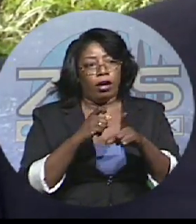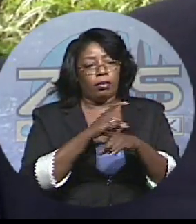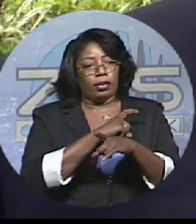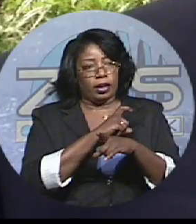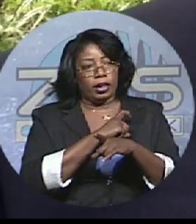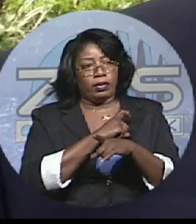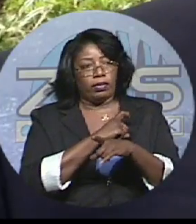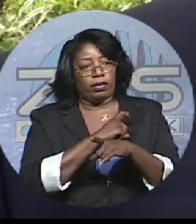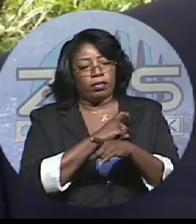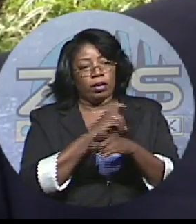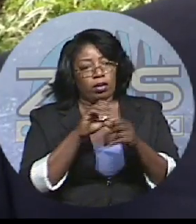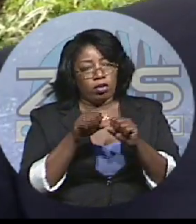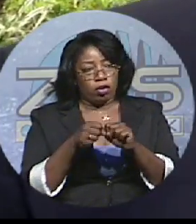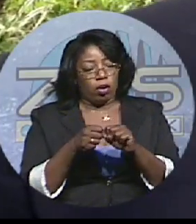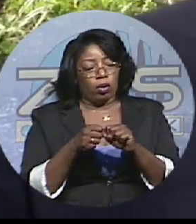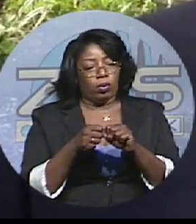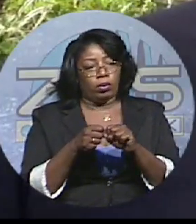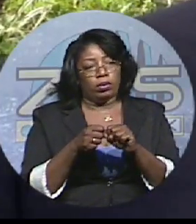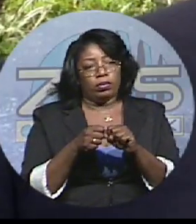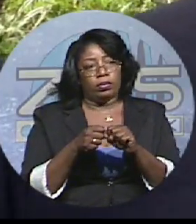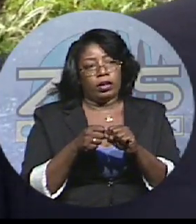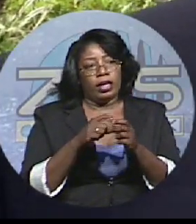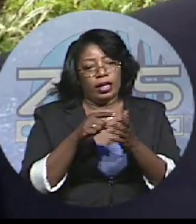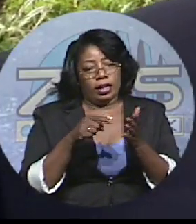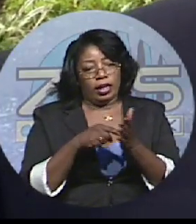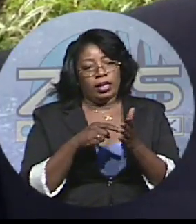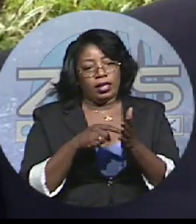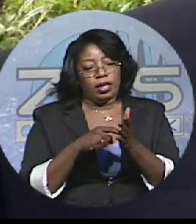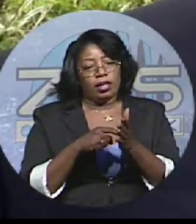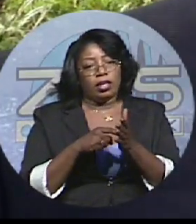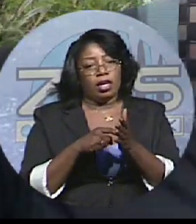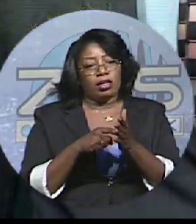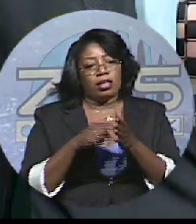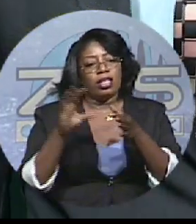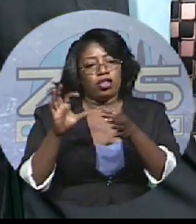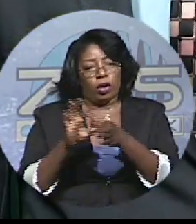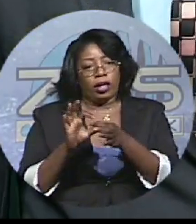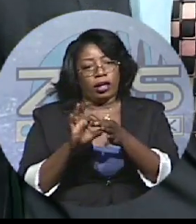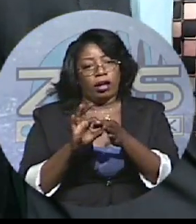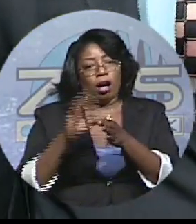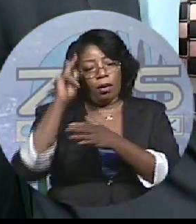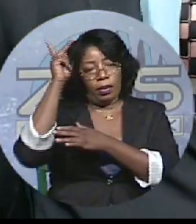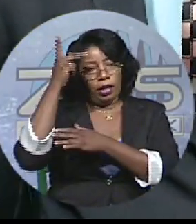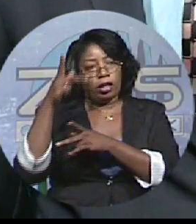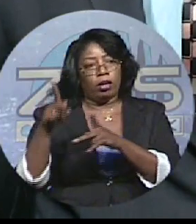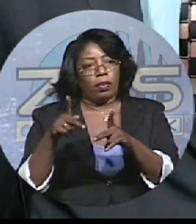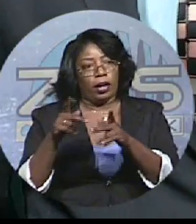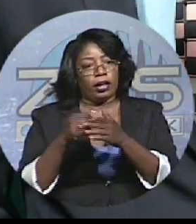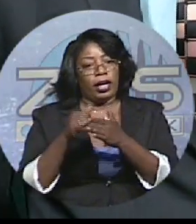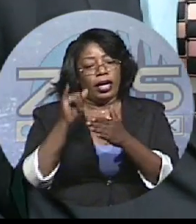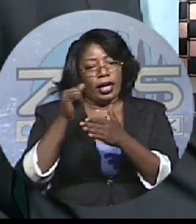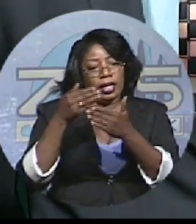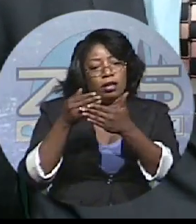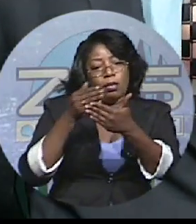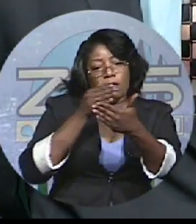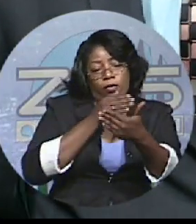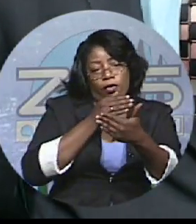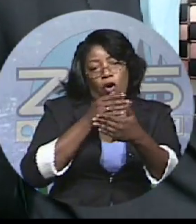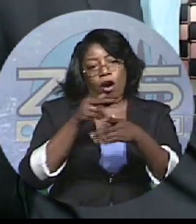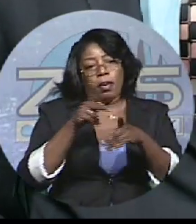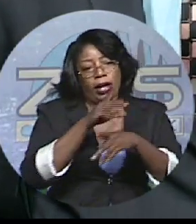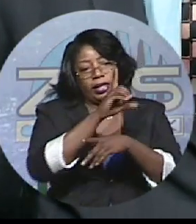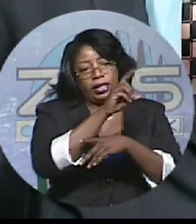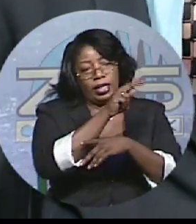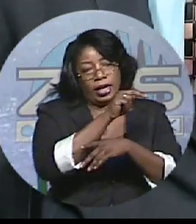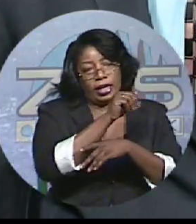at the prison. So this is joining a political party. Munro's former party, the Democratic National